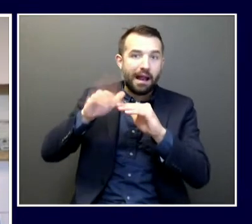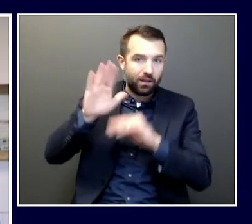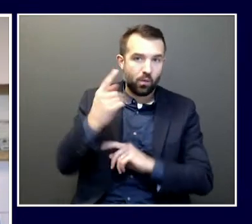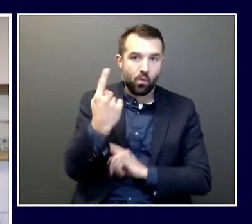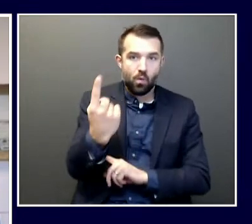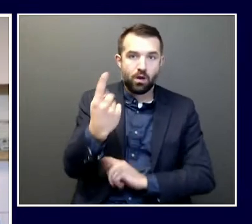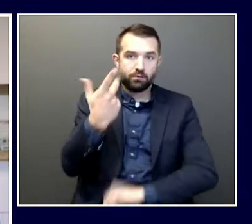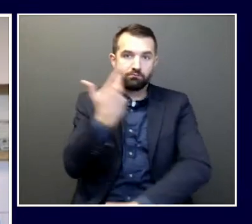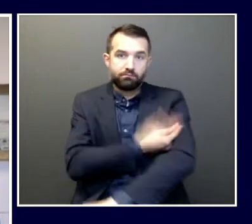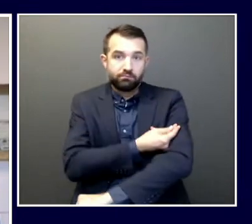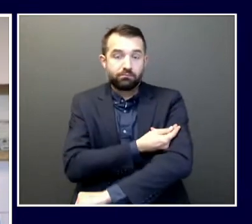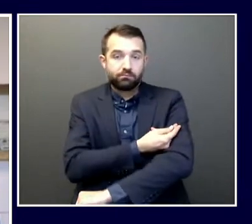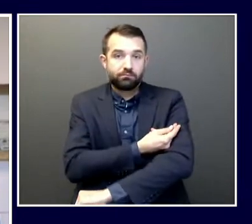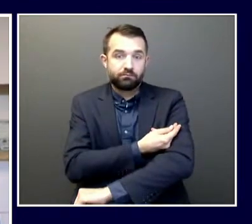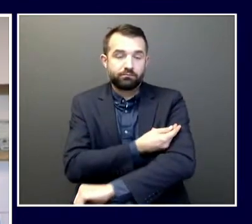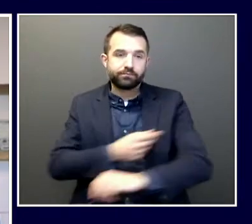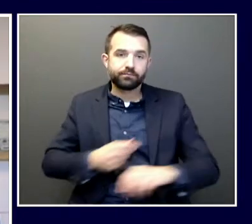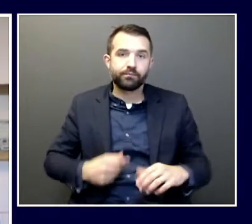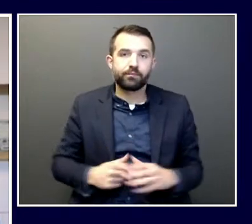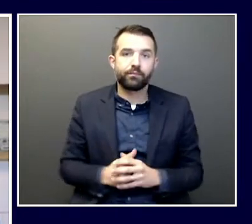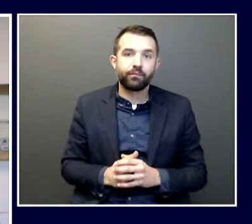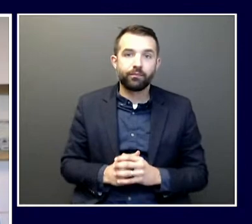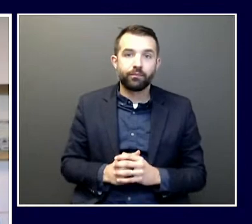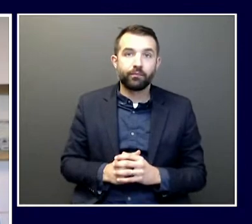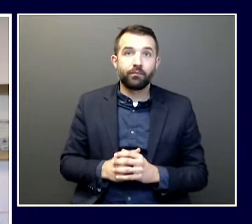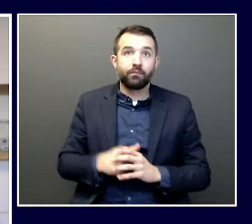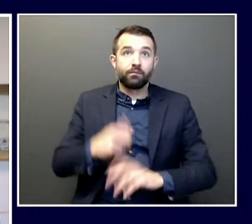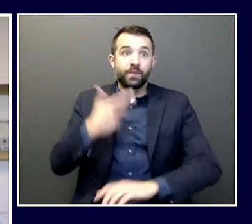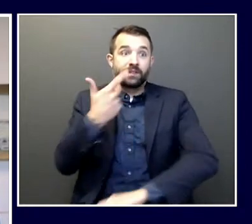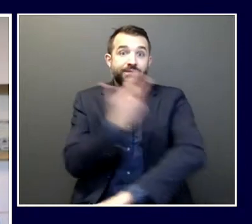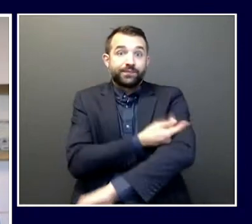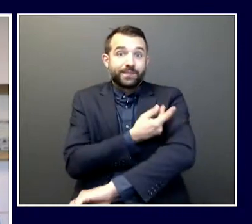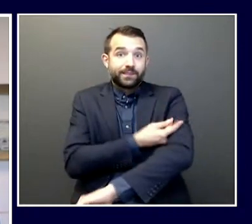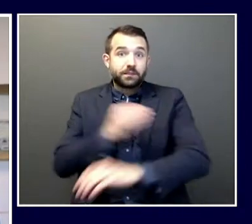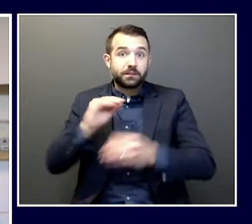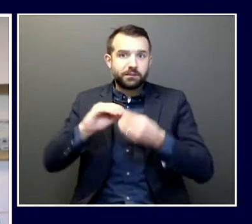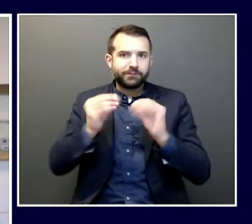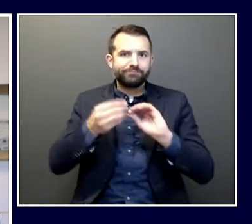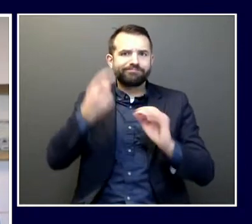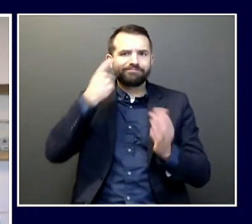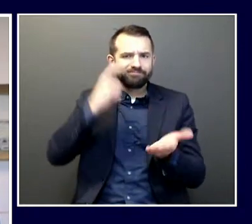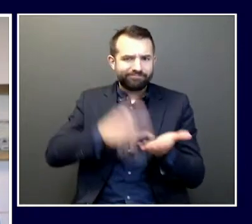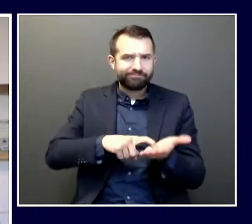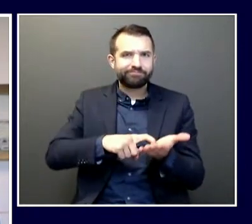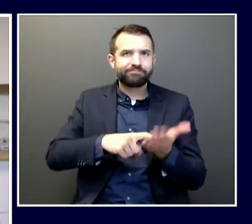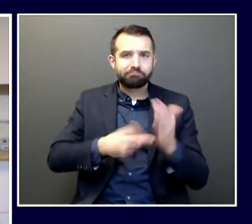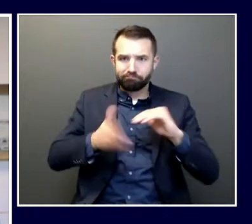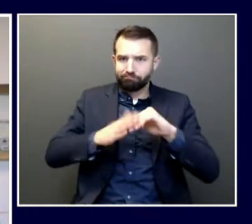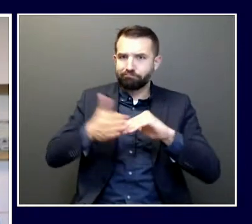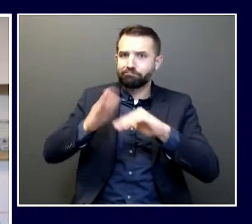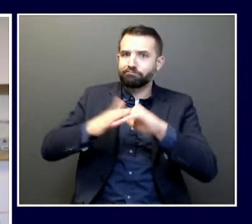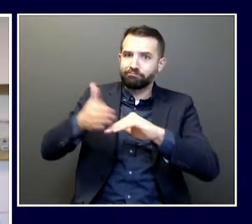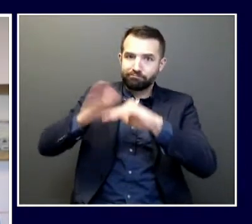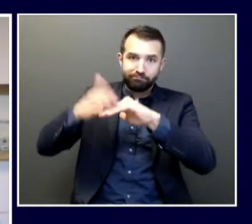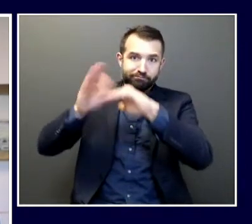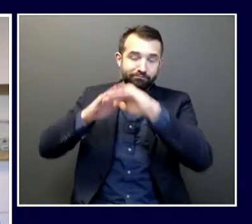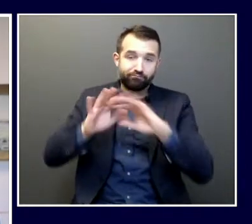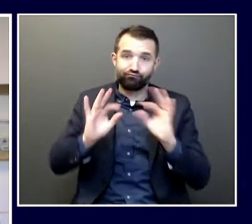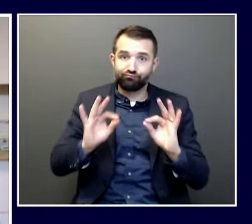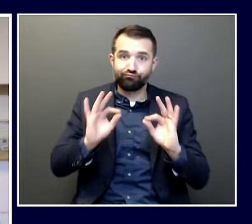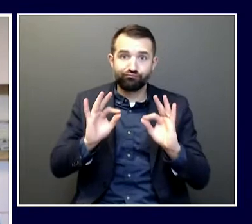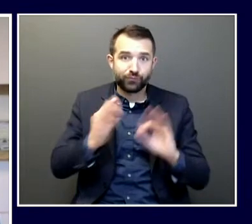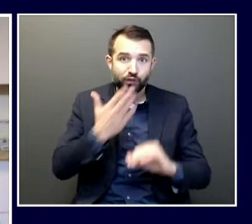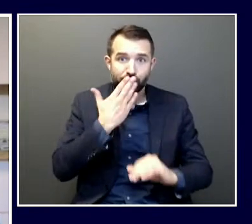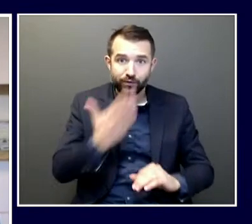dose. And vaccination rates are continuing to show steady progress. Right now in Maine, we are